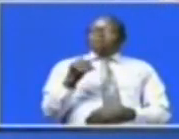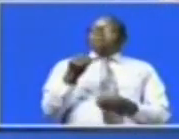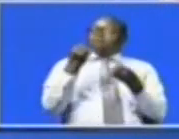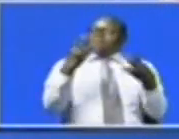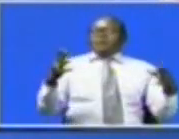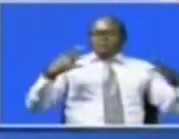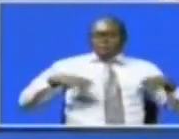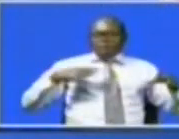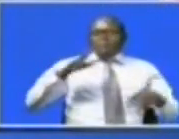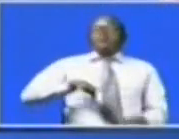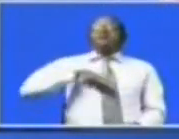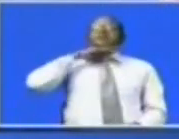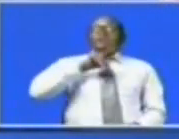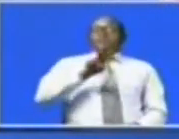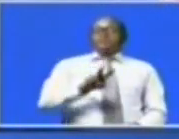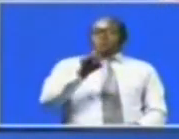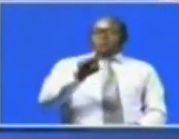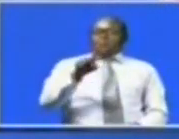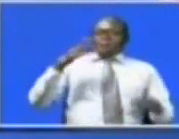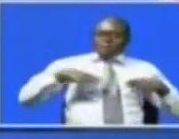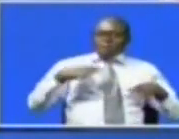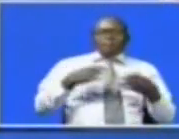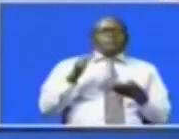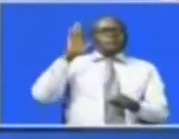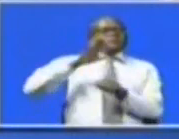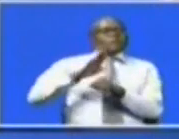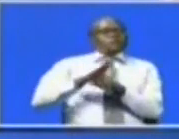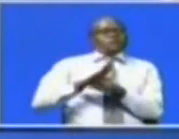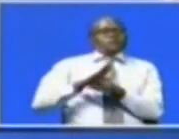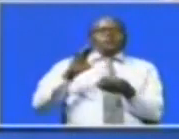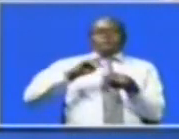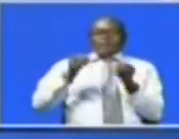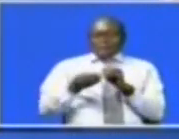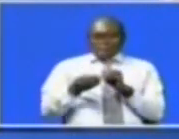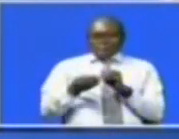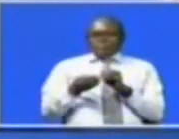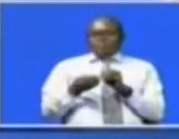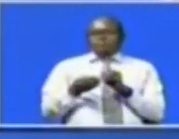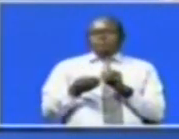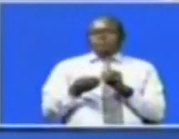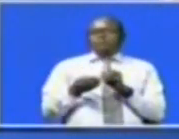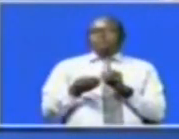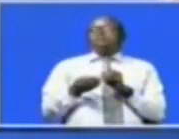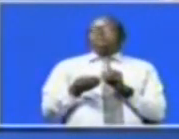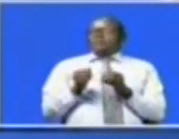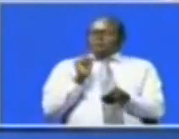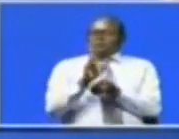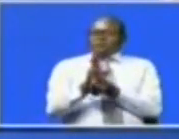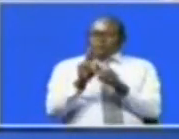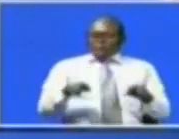of lives. 21 people are not few. In 14